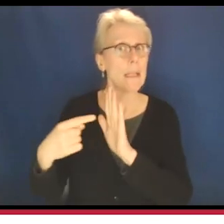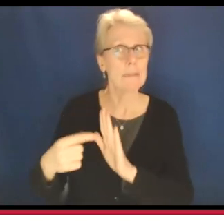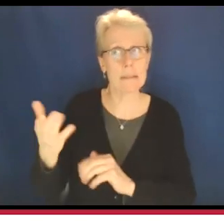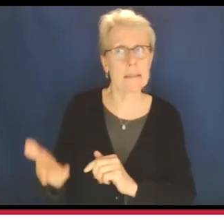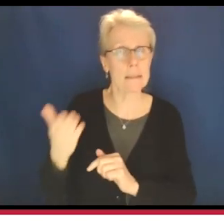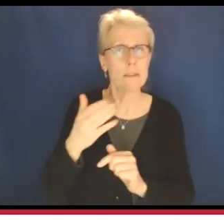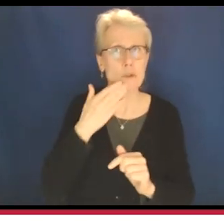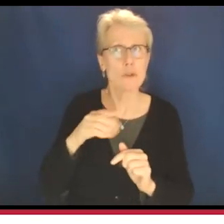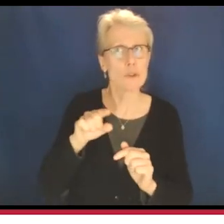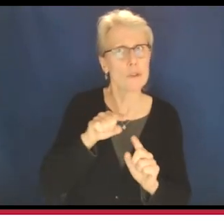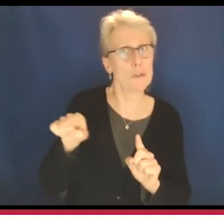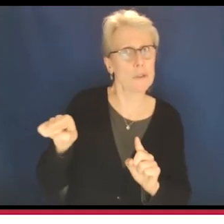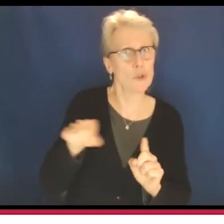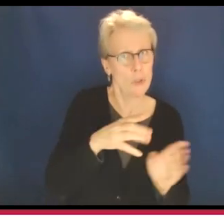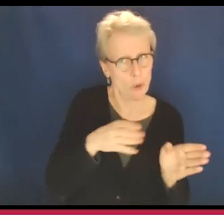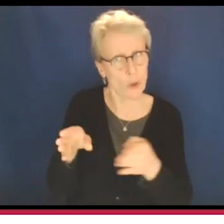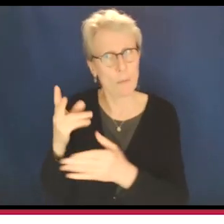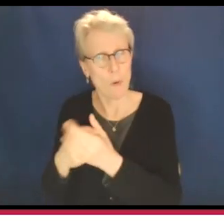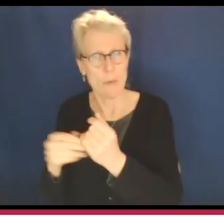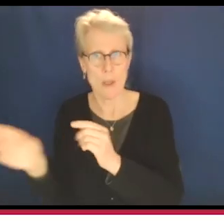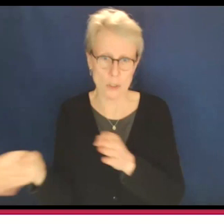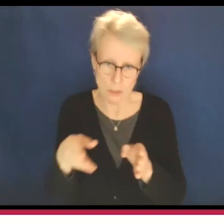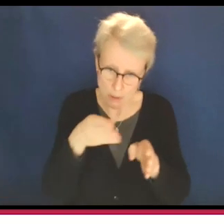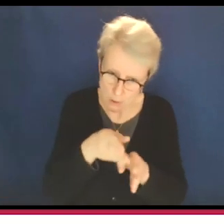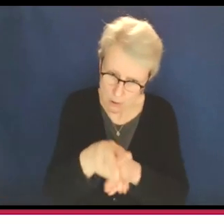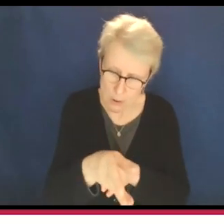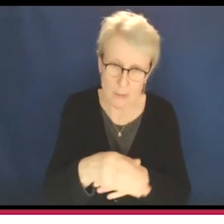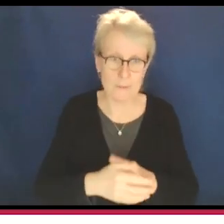tried to make today, and I will stop there and take questions.